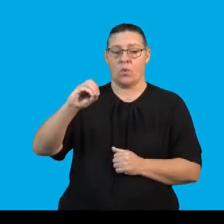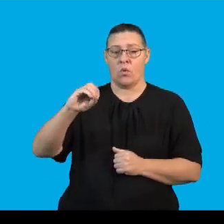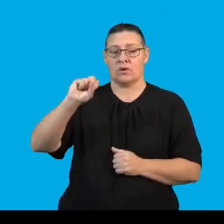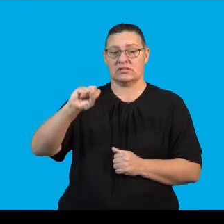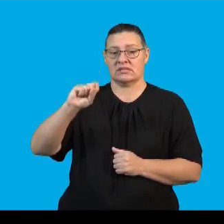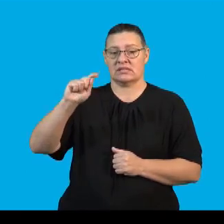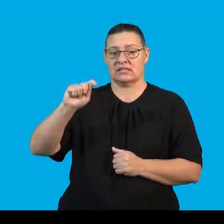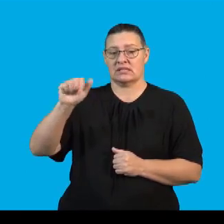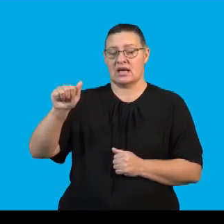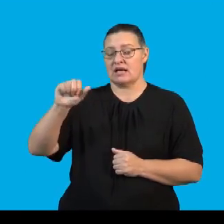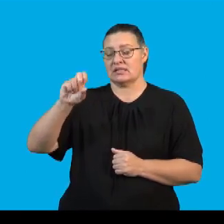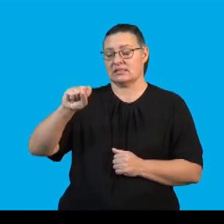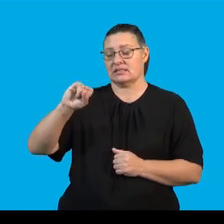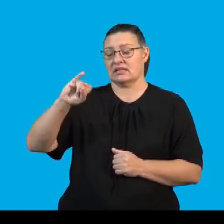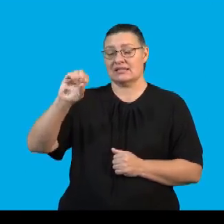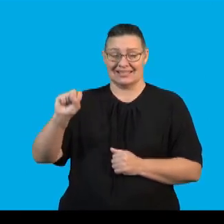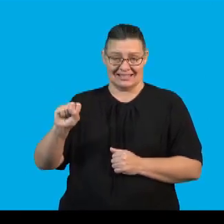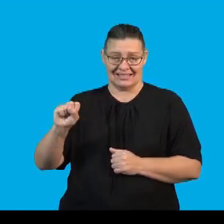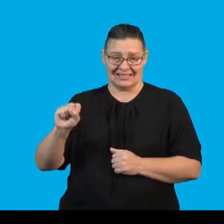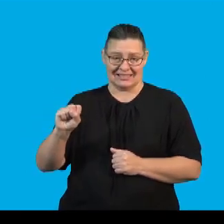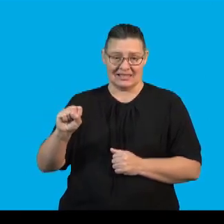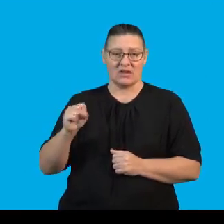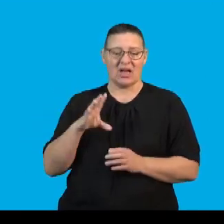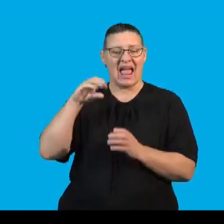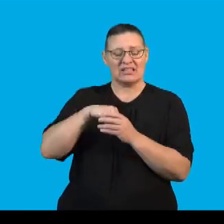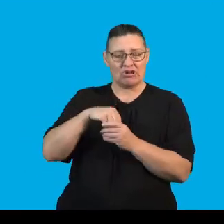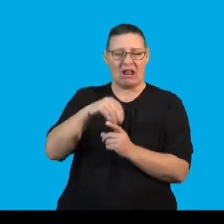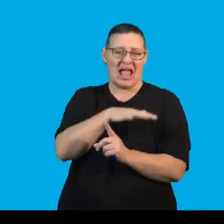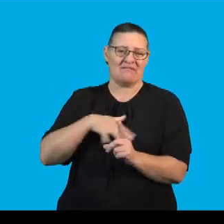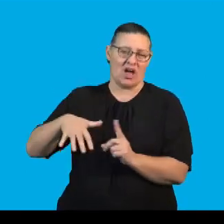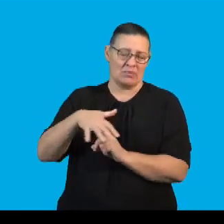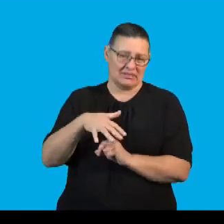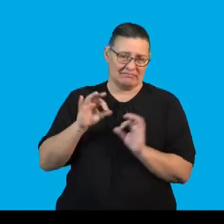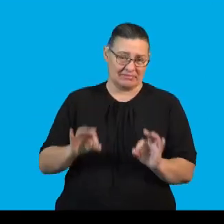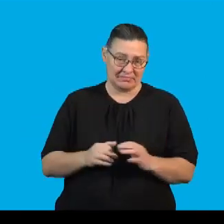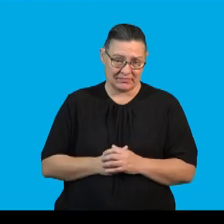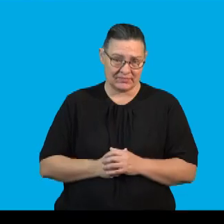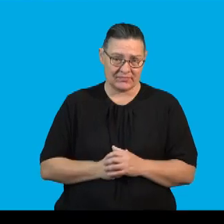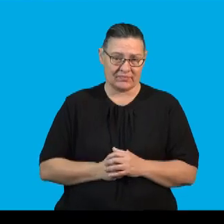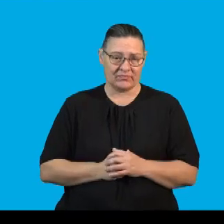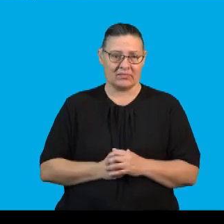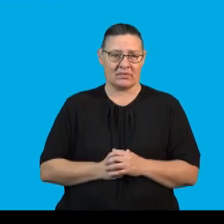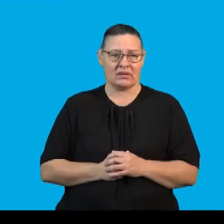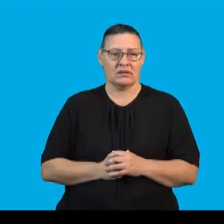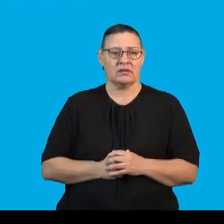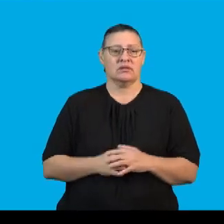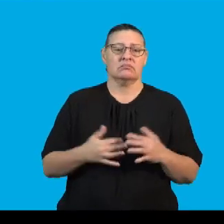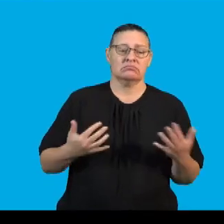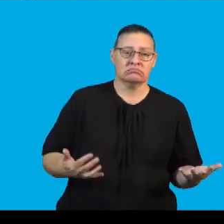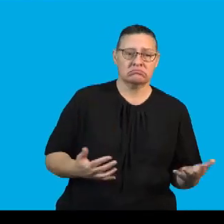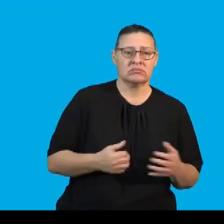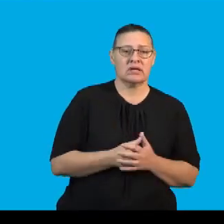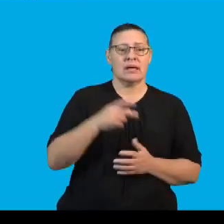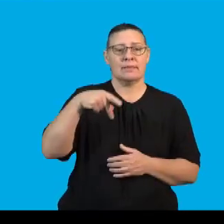homeostasis, maintenance of constant internal environment.